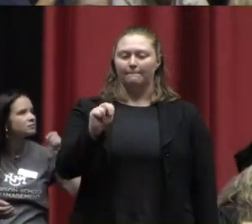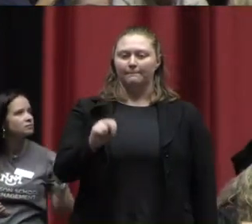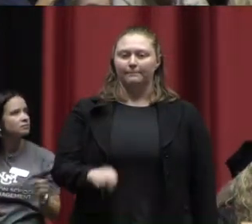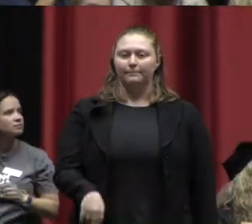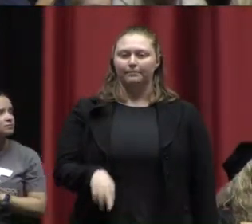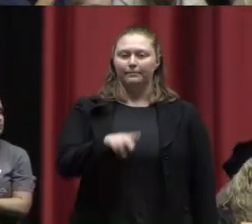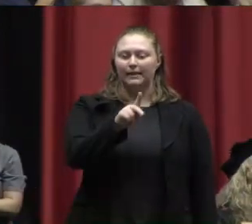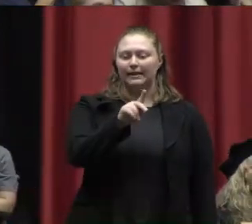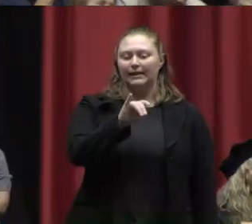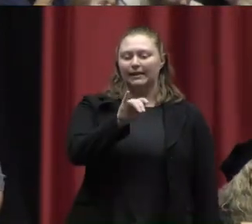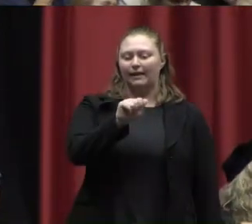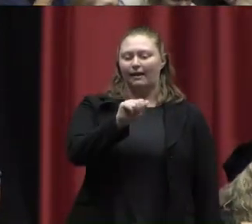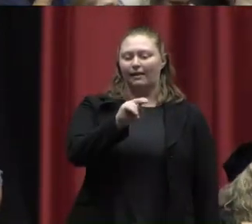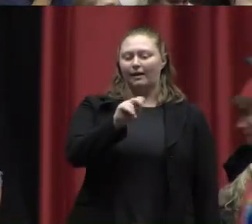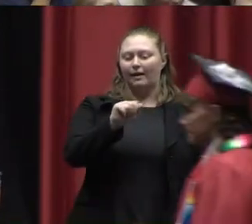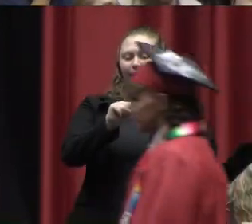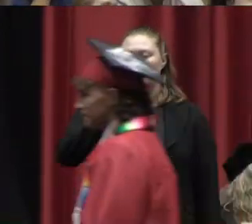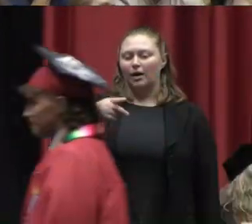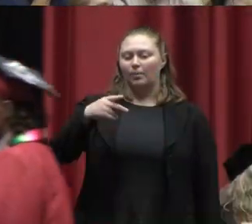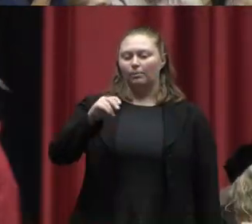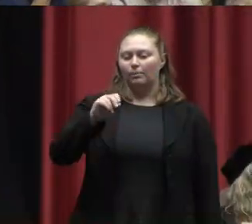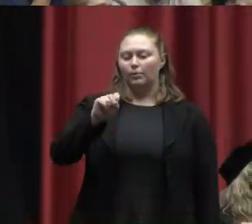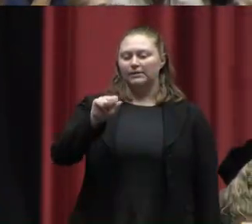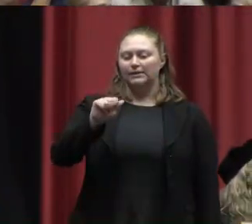Kiara De Los Santos.